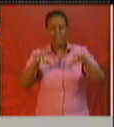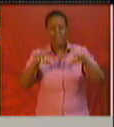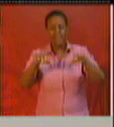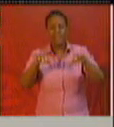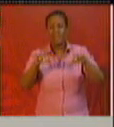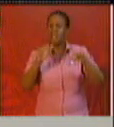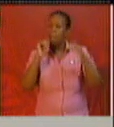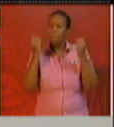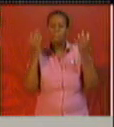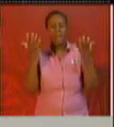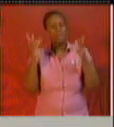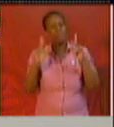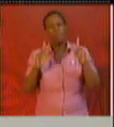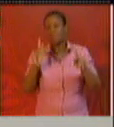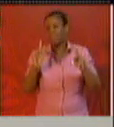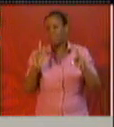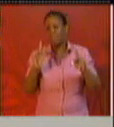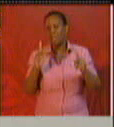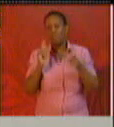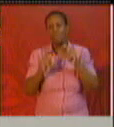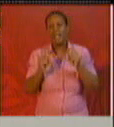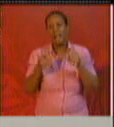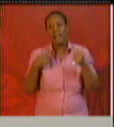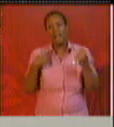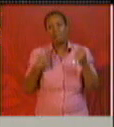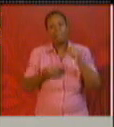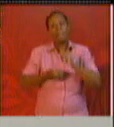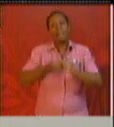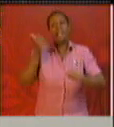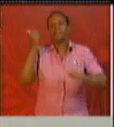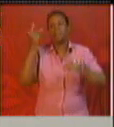that we get may constitute half the population of one of those